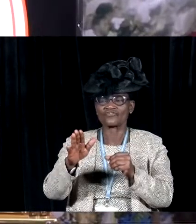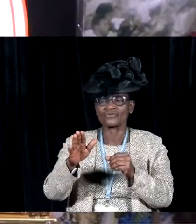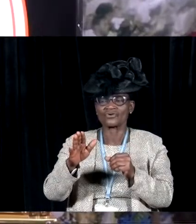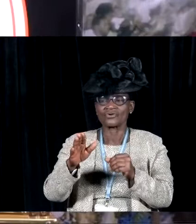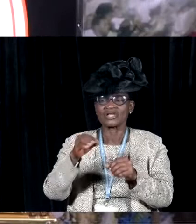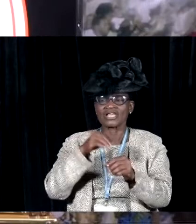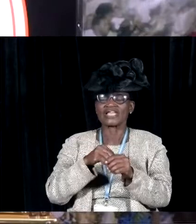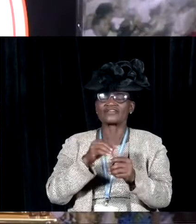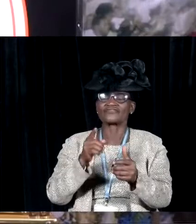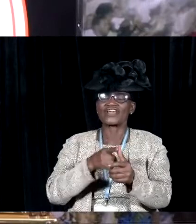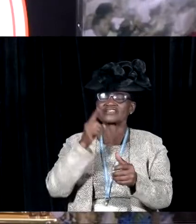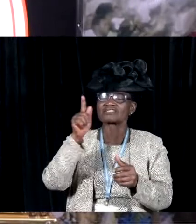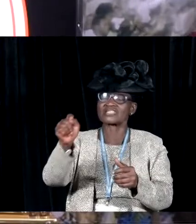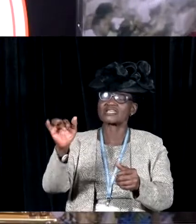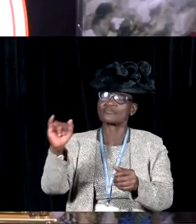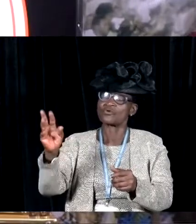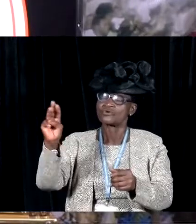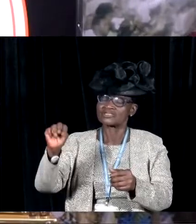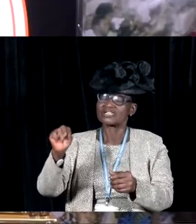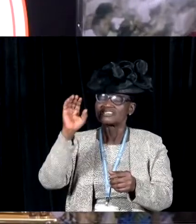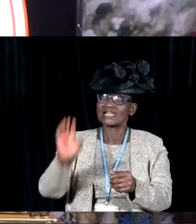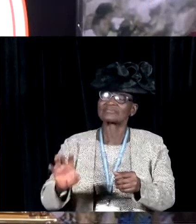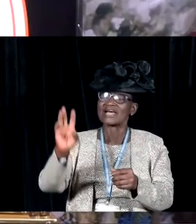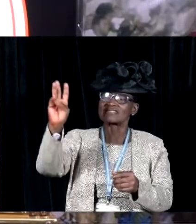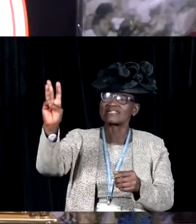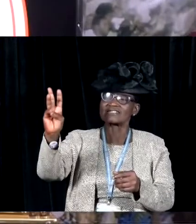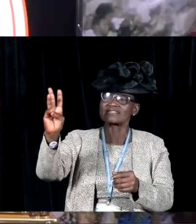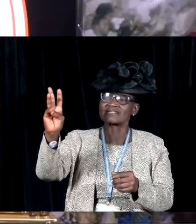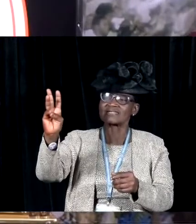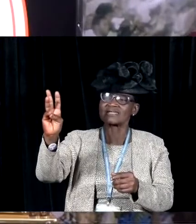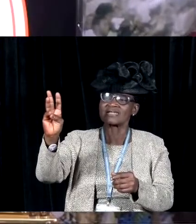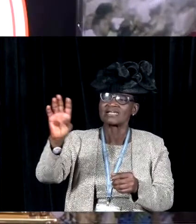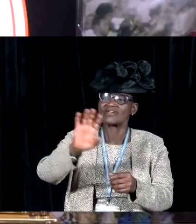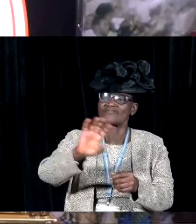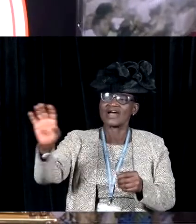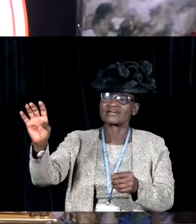In 1 Timothy chapter 6, verse 17, 1 Timothy